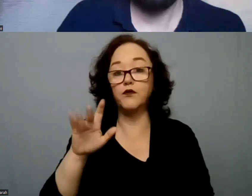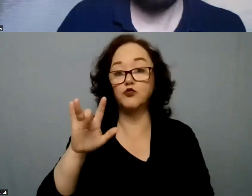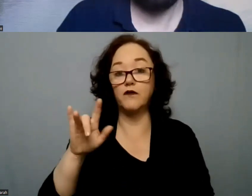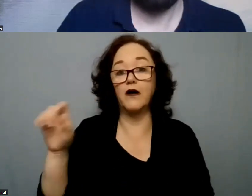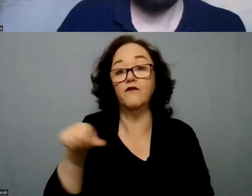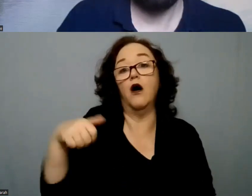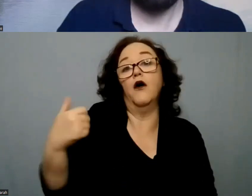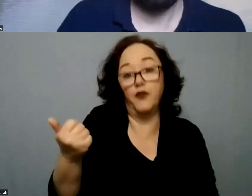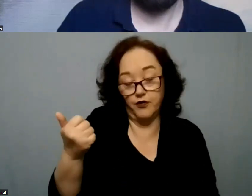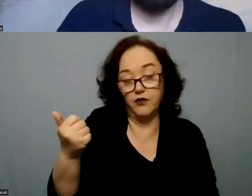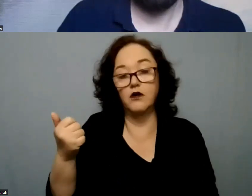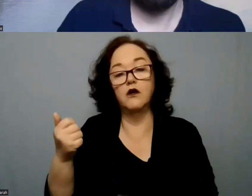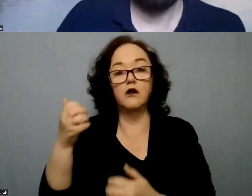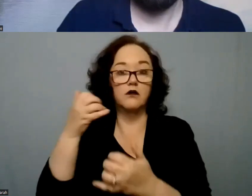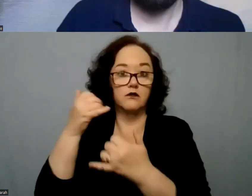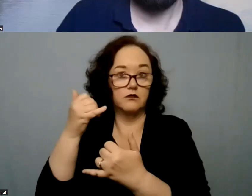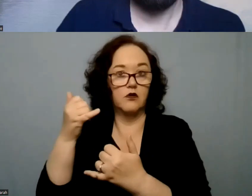in the primary system.